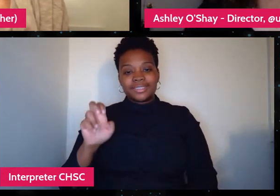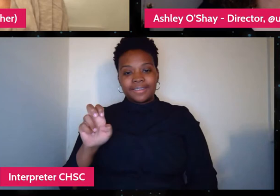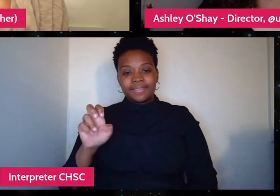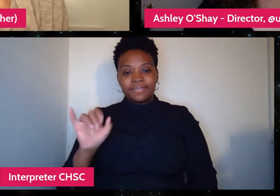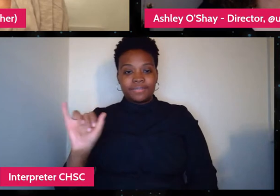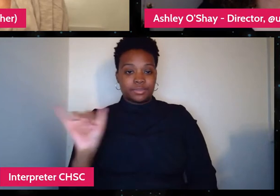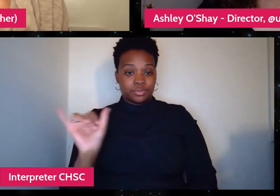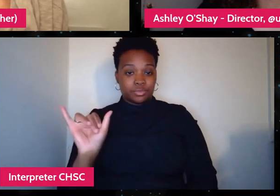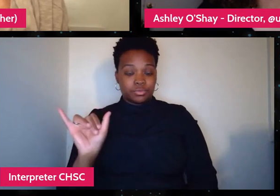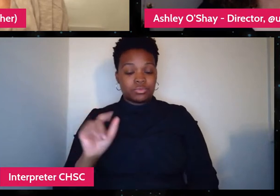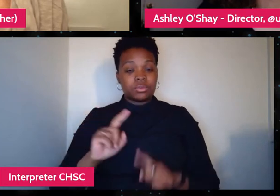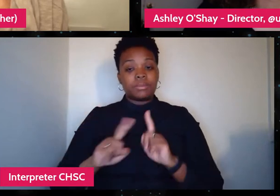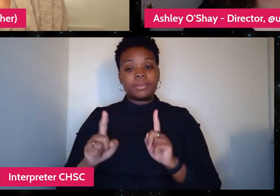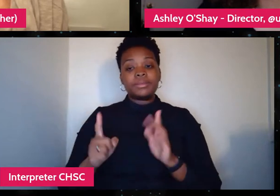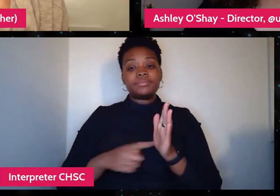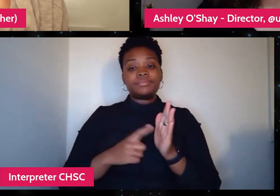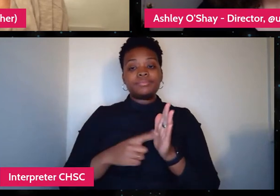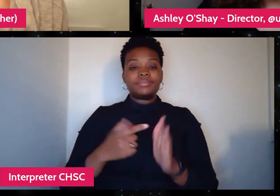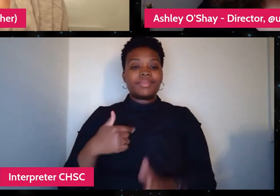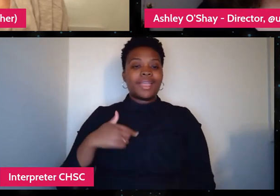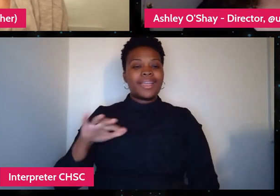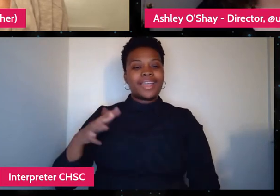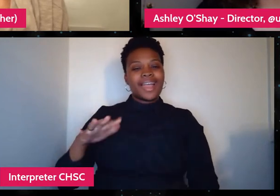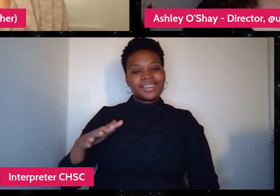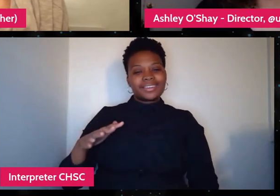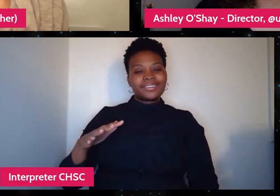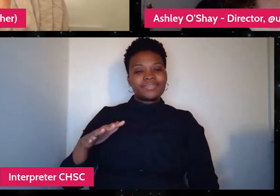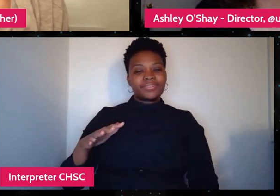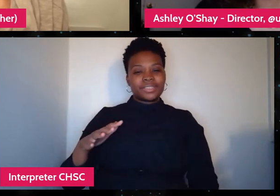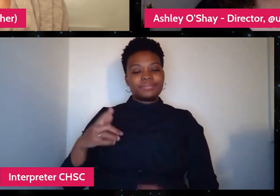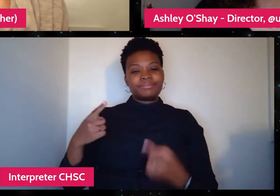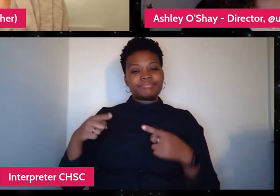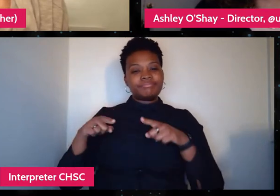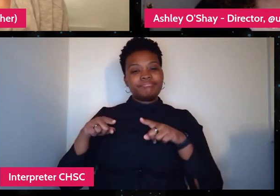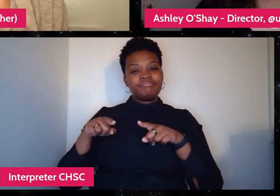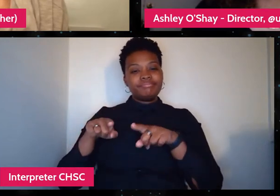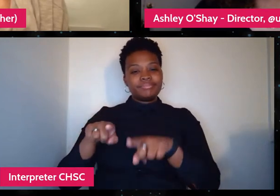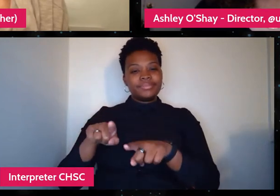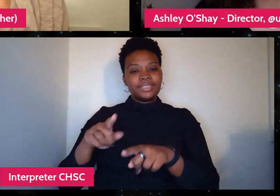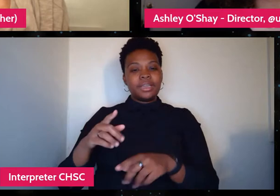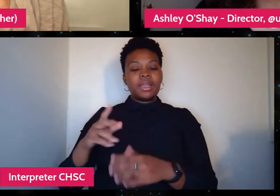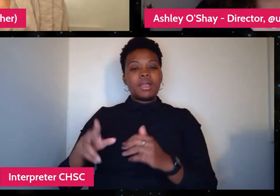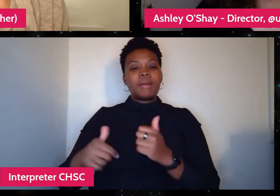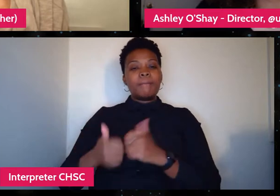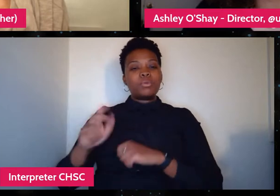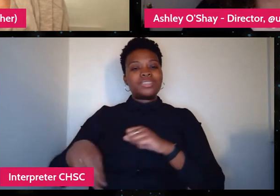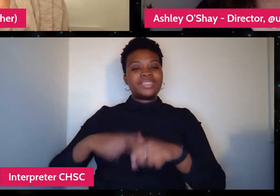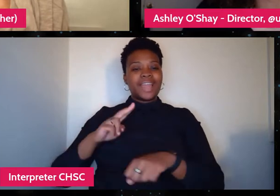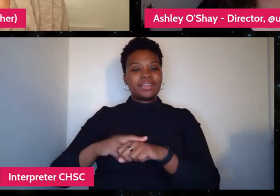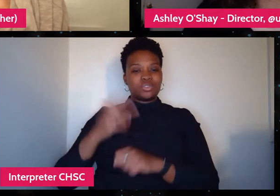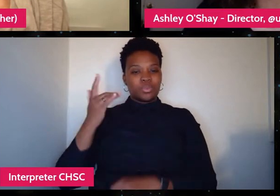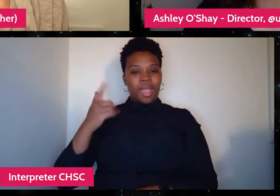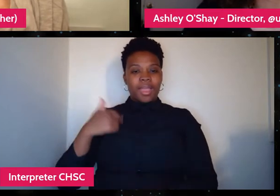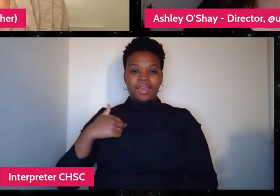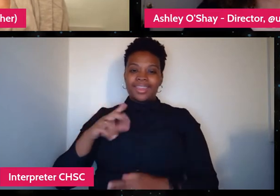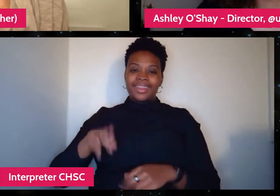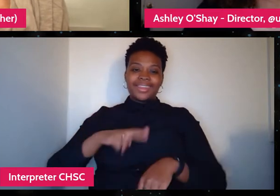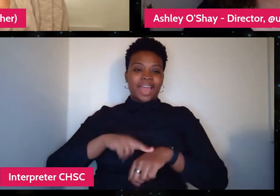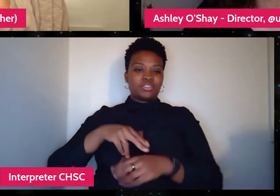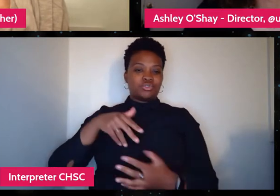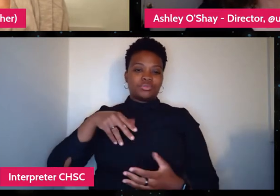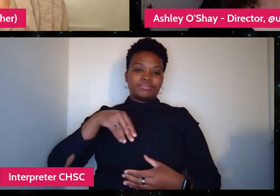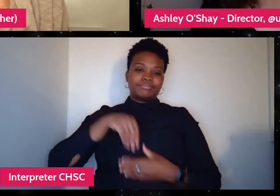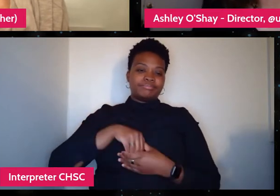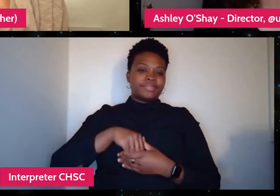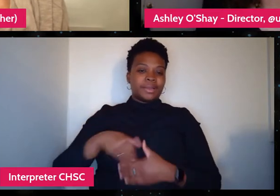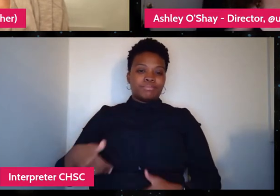I find that I kind of align with documentary most naturally, I think, because of that instinct, you know, the way I'm framing